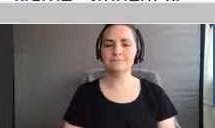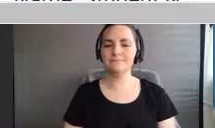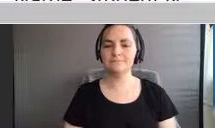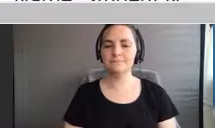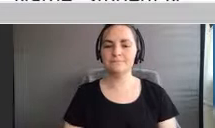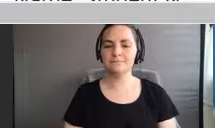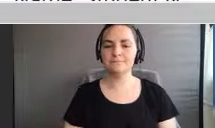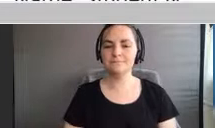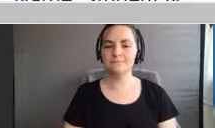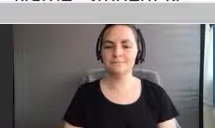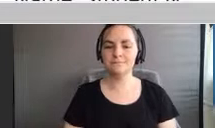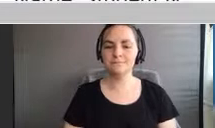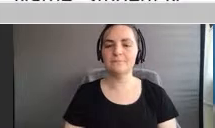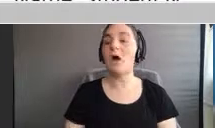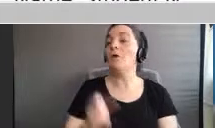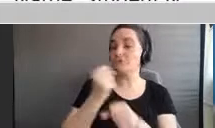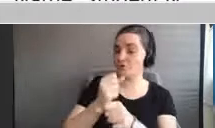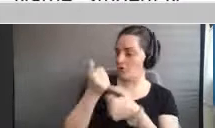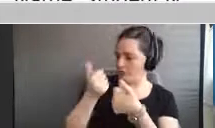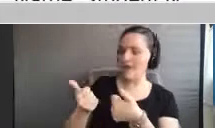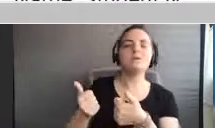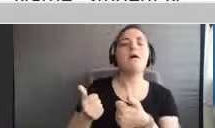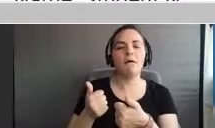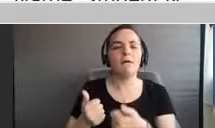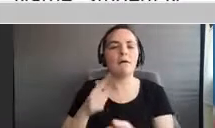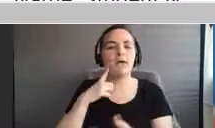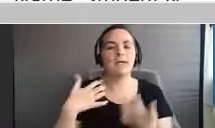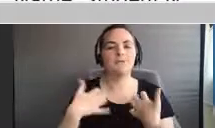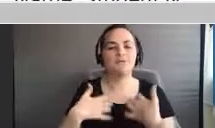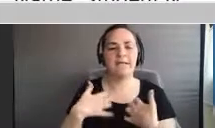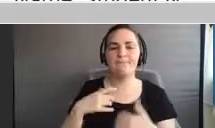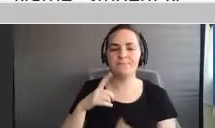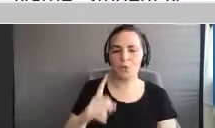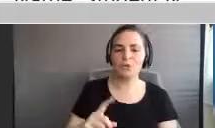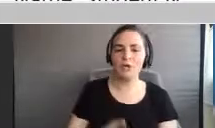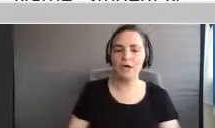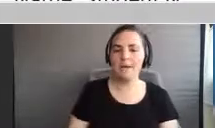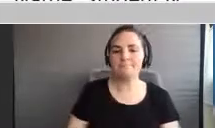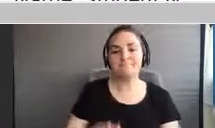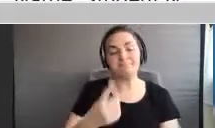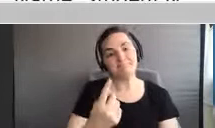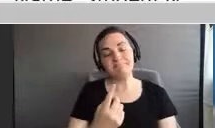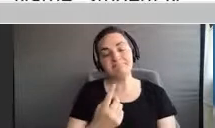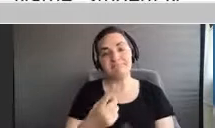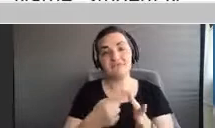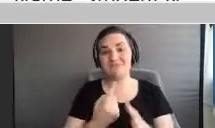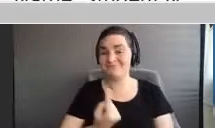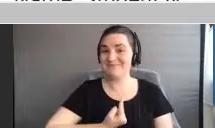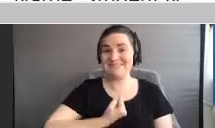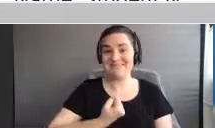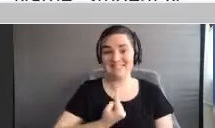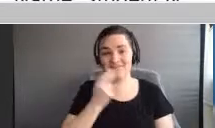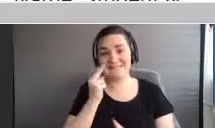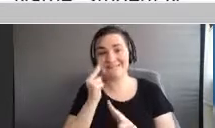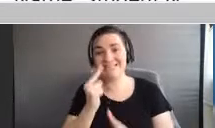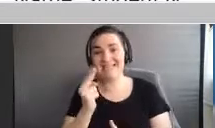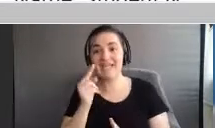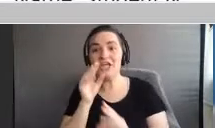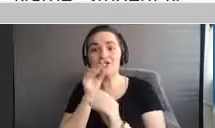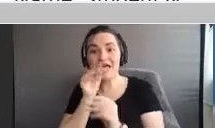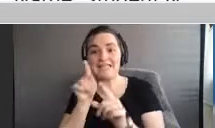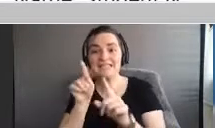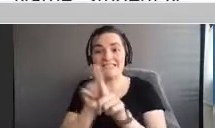Oh, great, Georgia, thank you very much indeed. That's interesting. So thank you for doing that. So I can't see the chat at